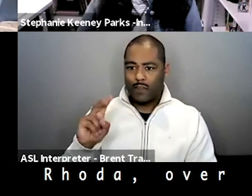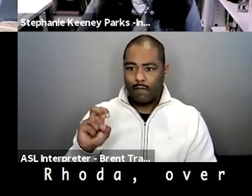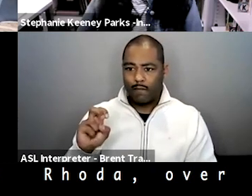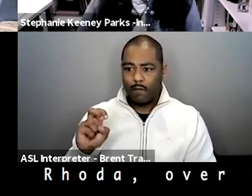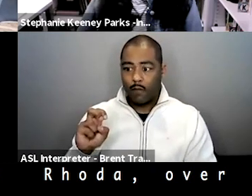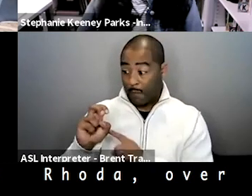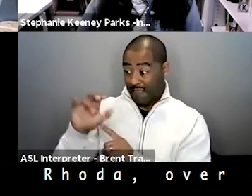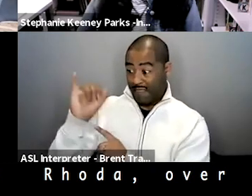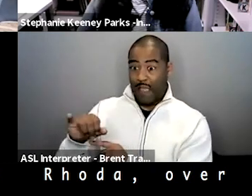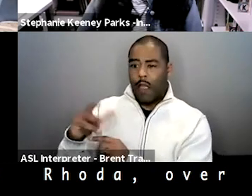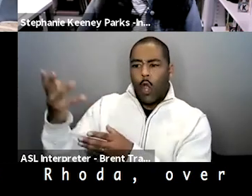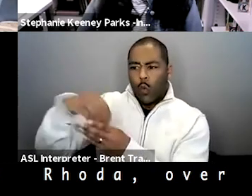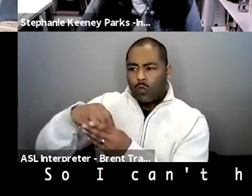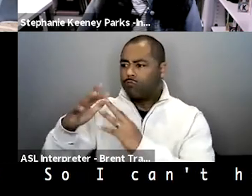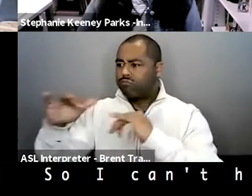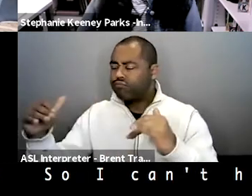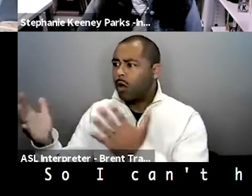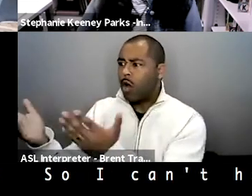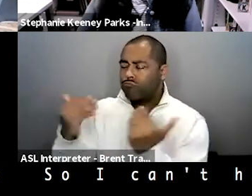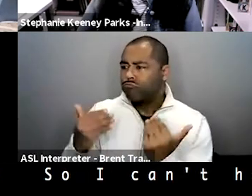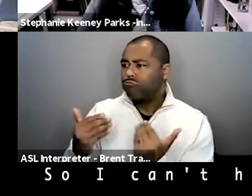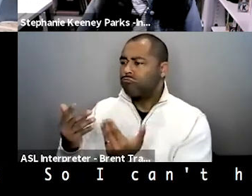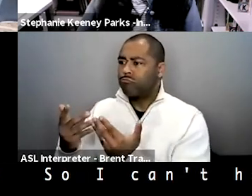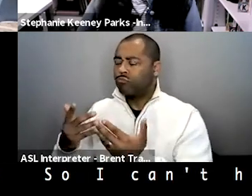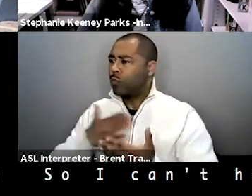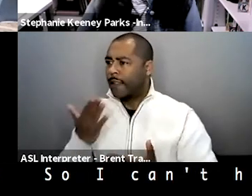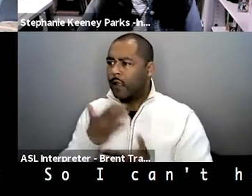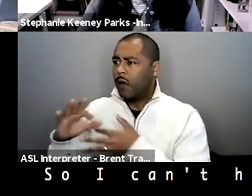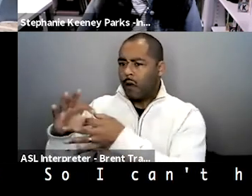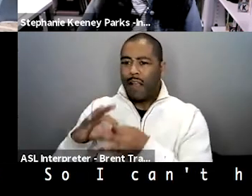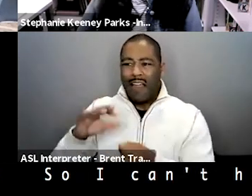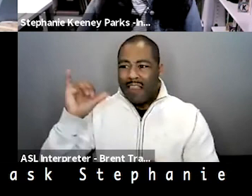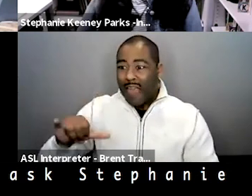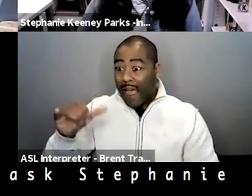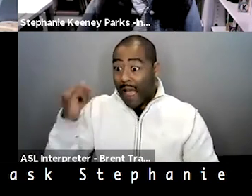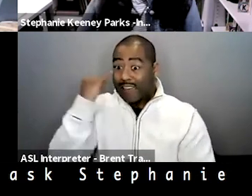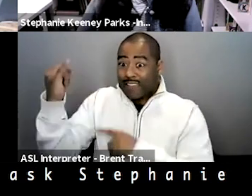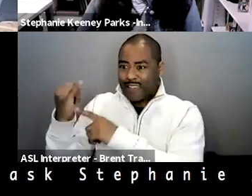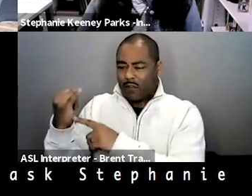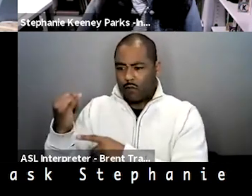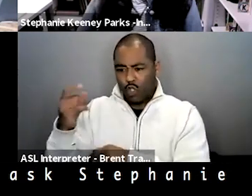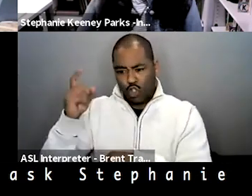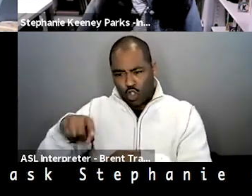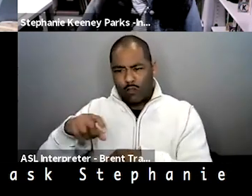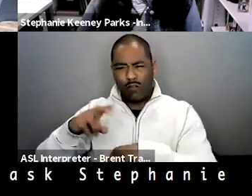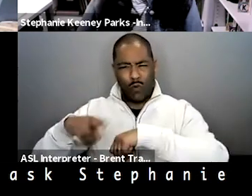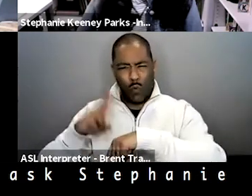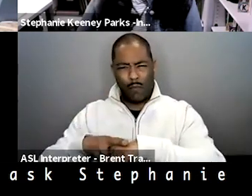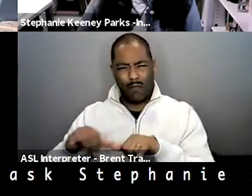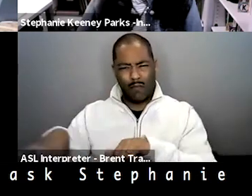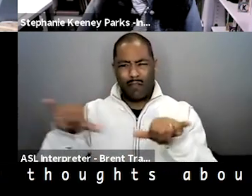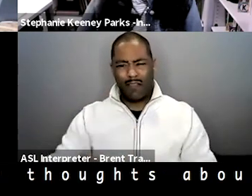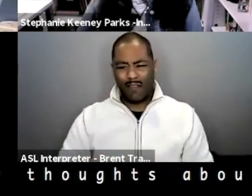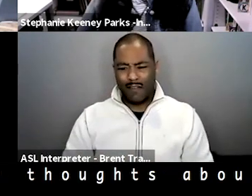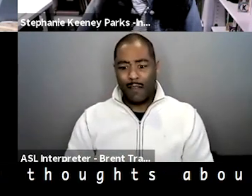Exactly. Rhoda, over to you. So I can't help but want to